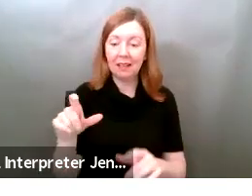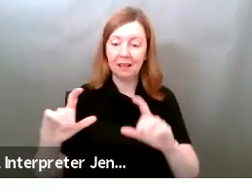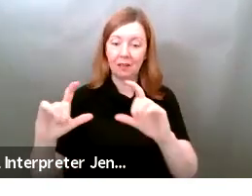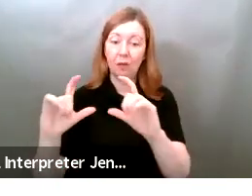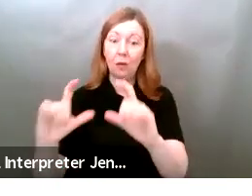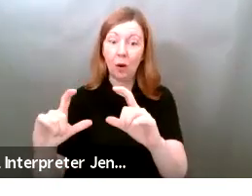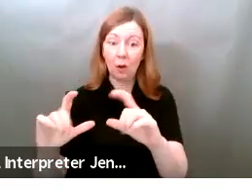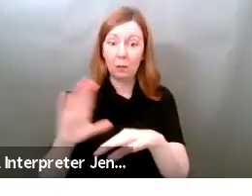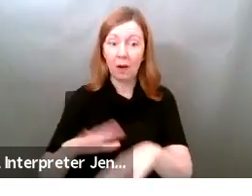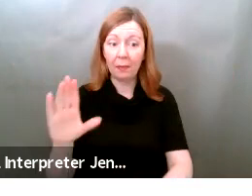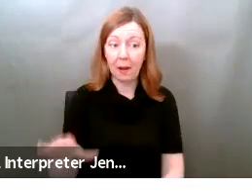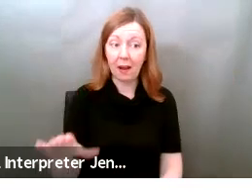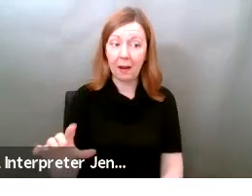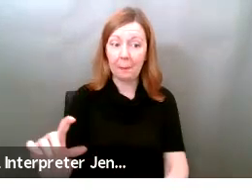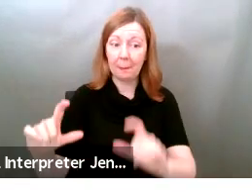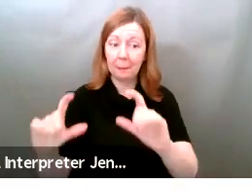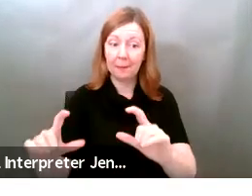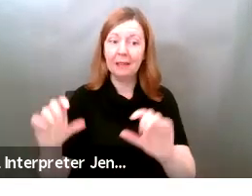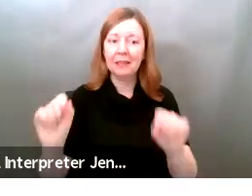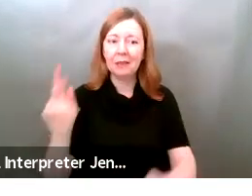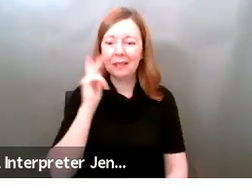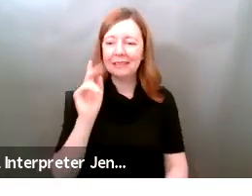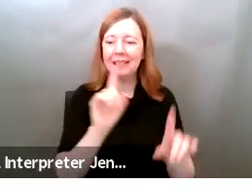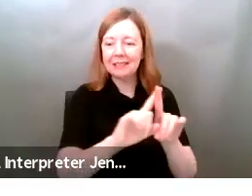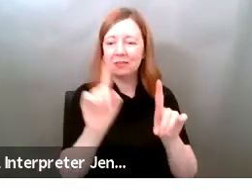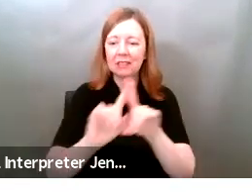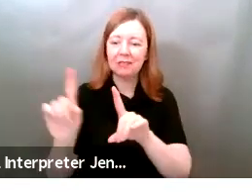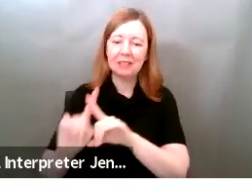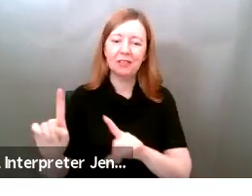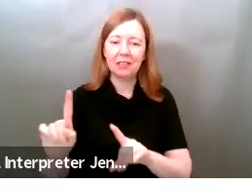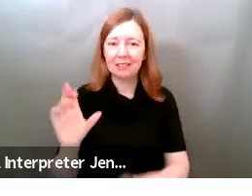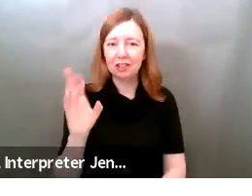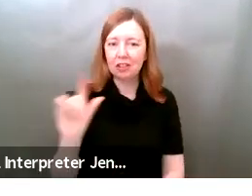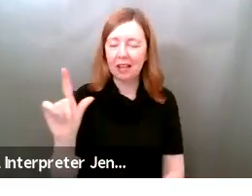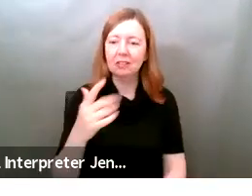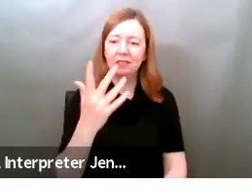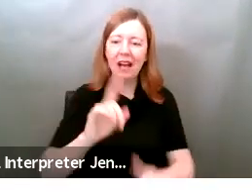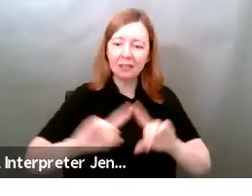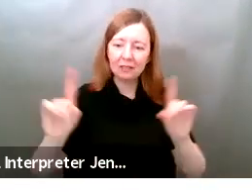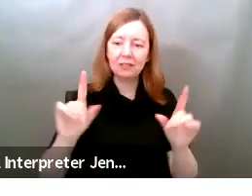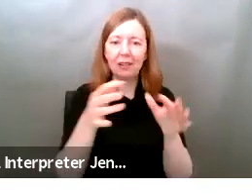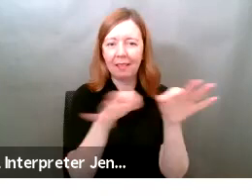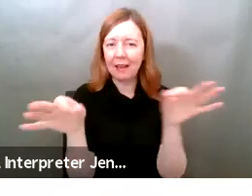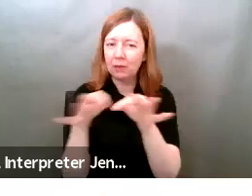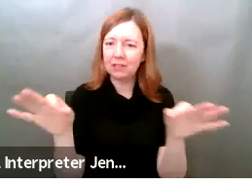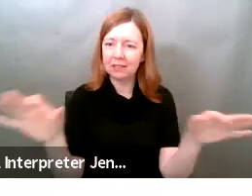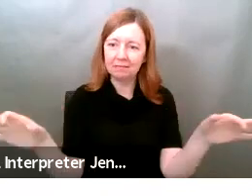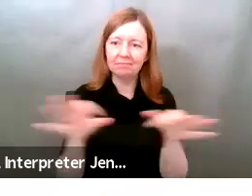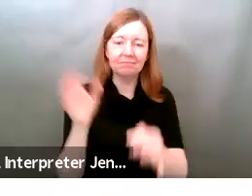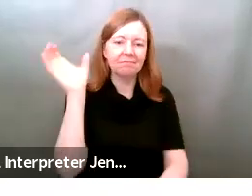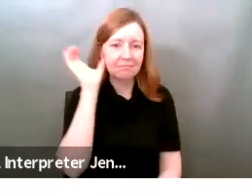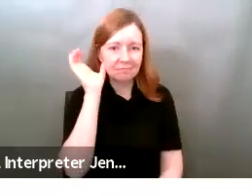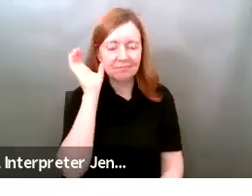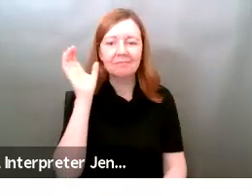of the screen, you'll be able to see the different channels that exist. So the 5 different languages that you can tune into in order to hear the session in